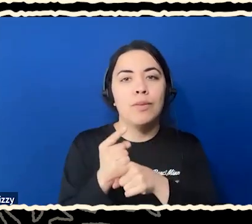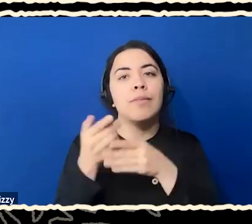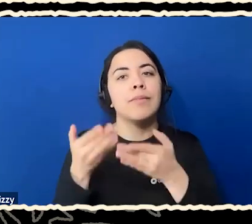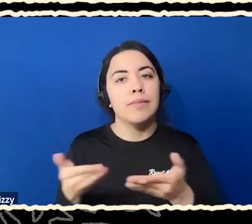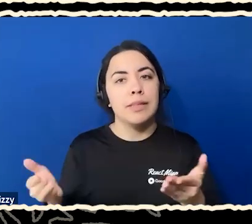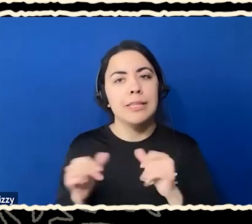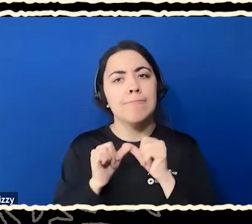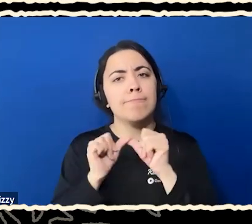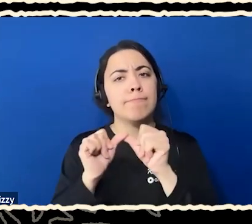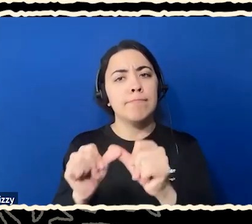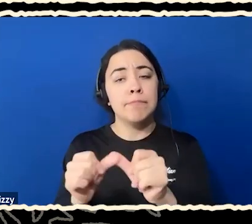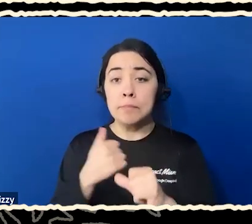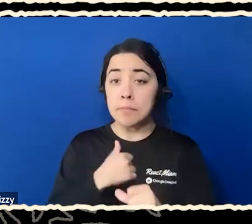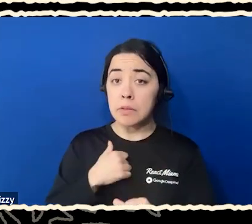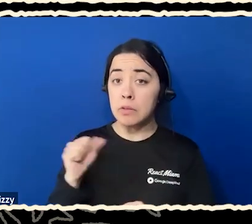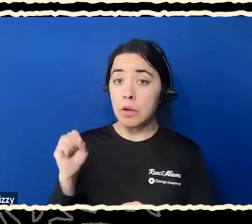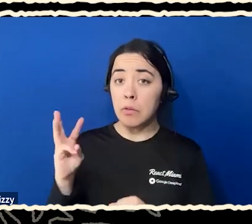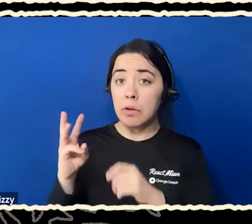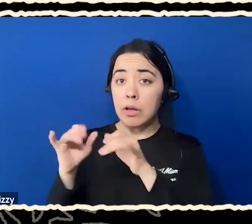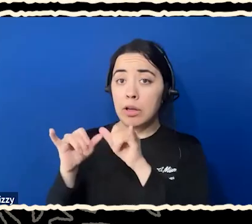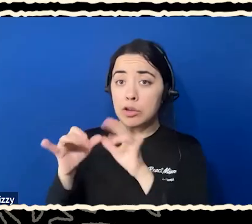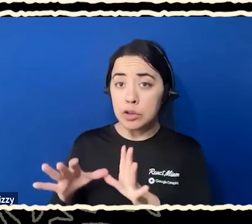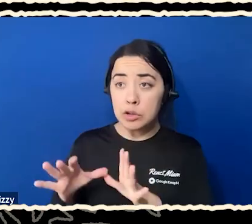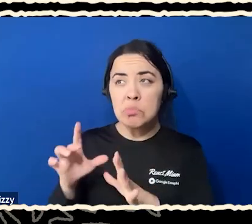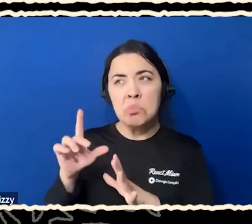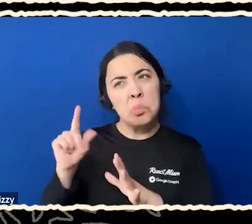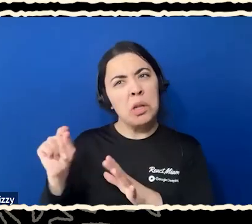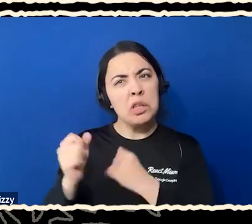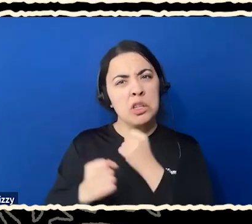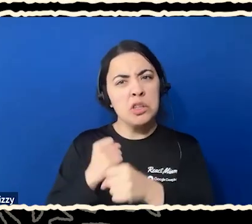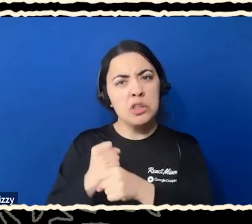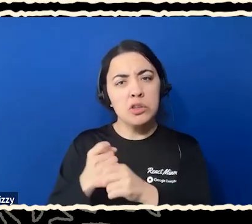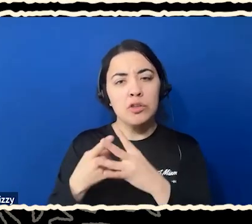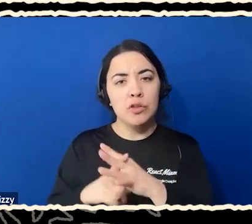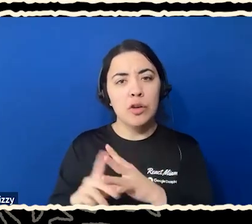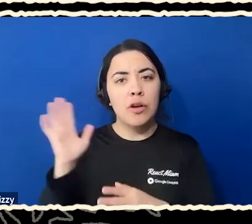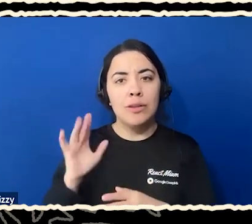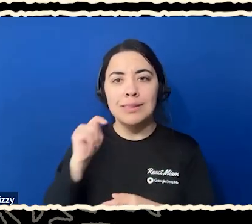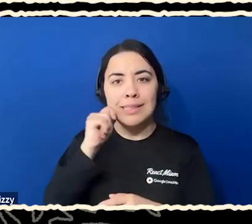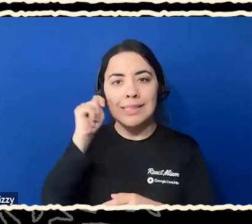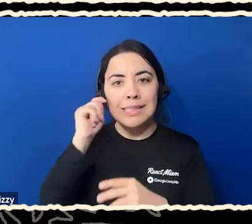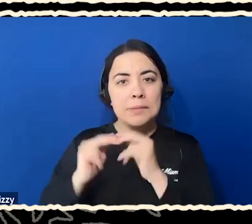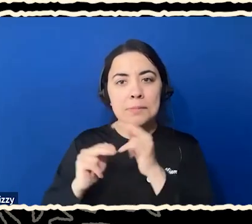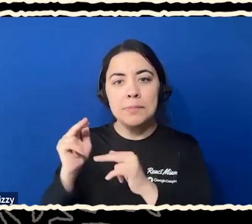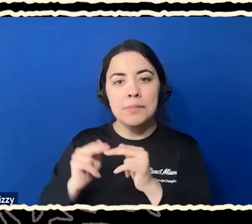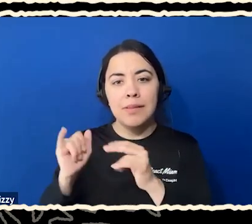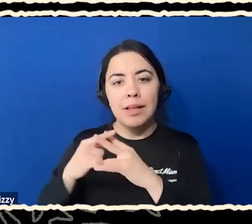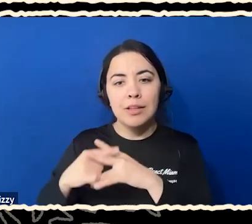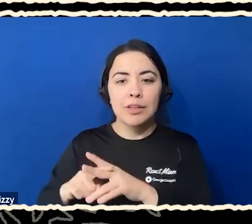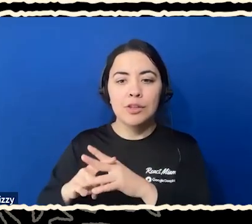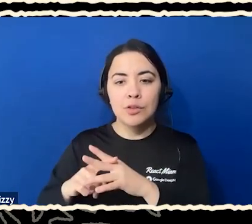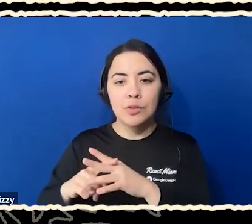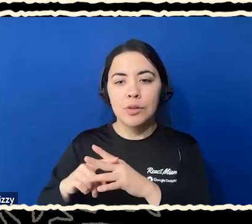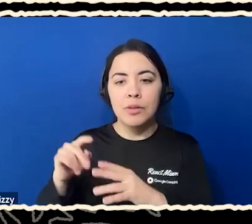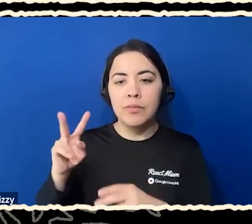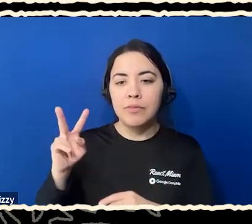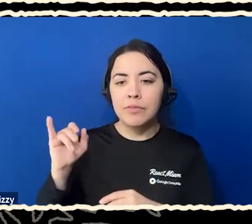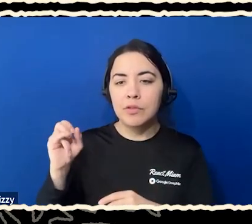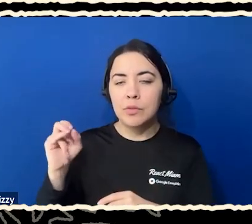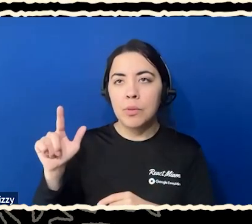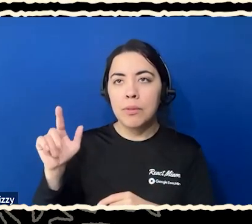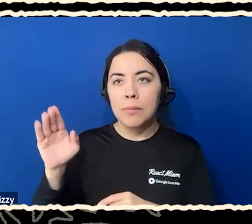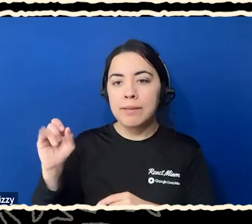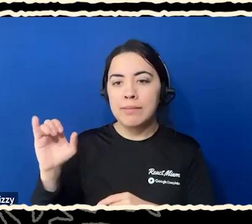I've been a software engineer for about 20 years. Started out as a teenager building Visual Basic 6